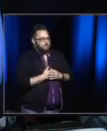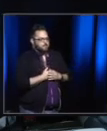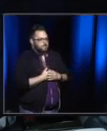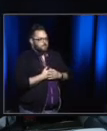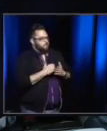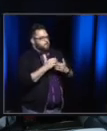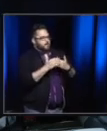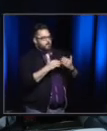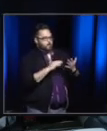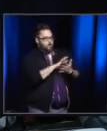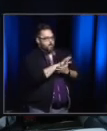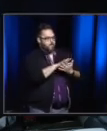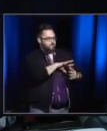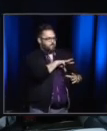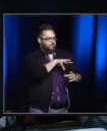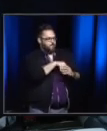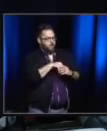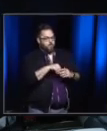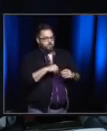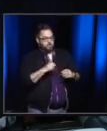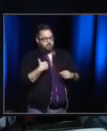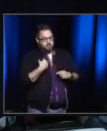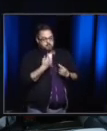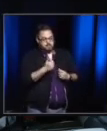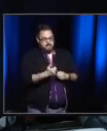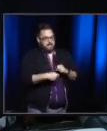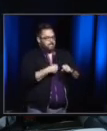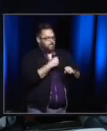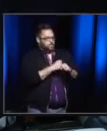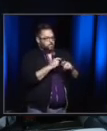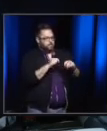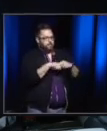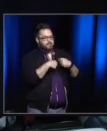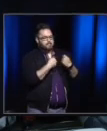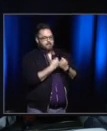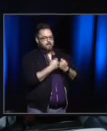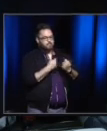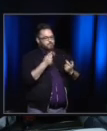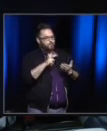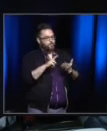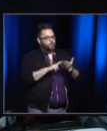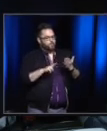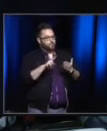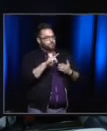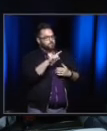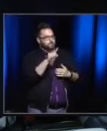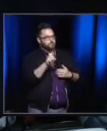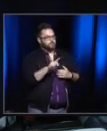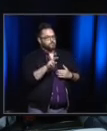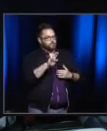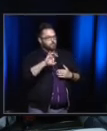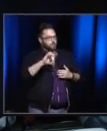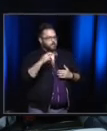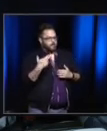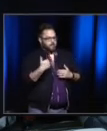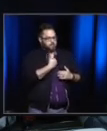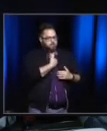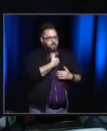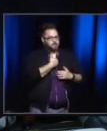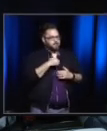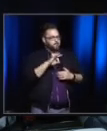And for the last 10 years, the team has been Michael Crutzen at the University of Zurich, Stephanie King at Bristol, myself now at